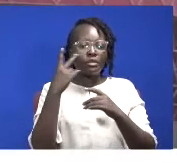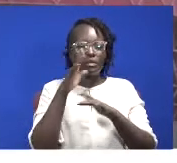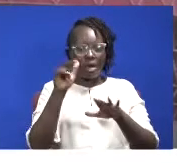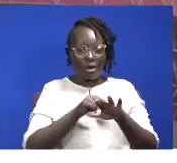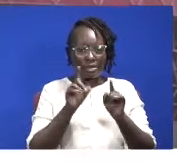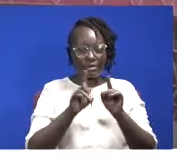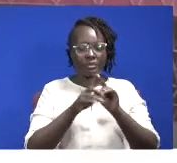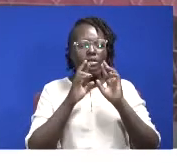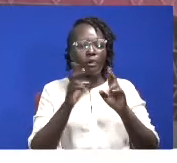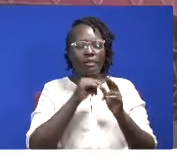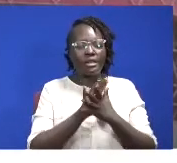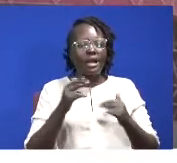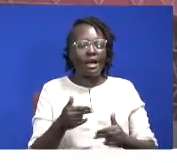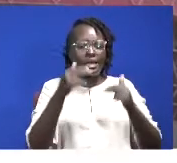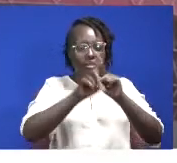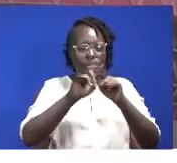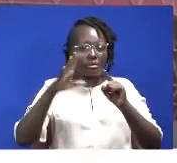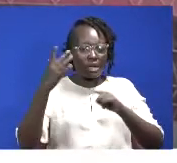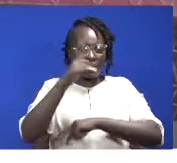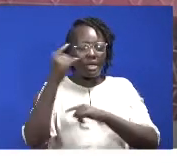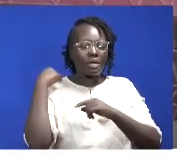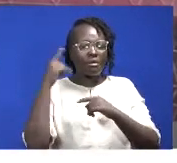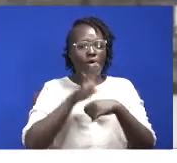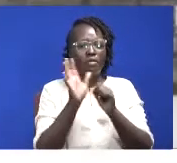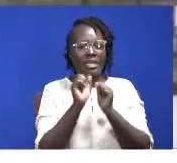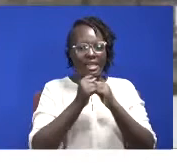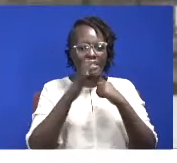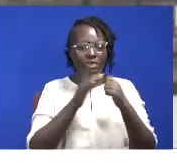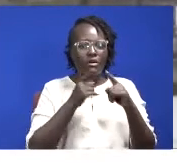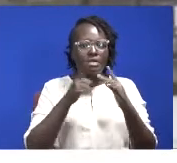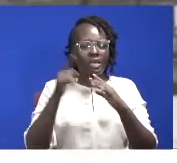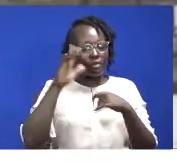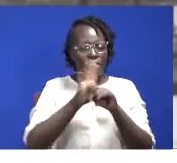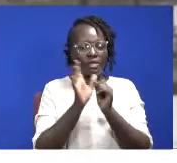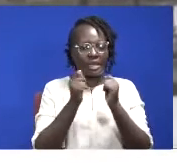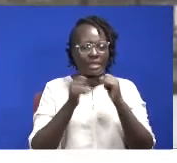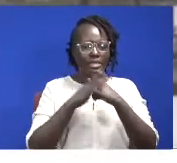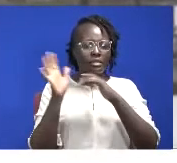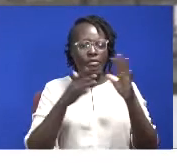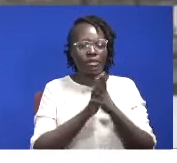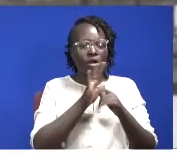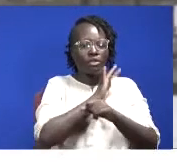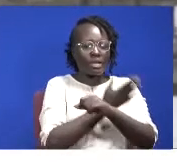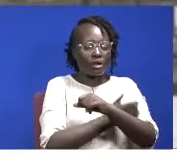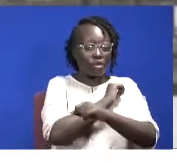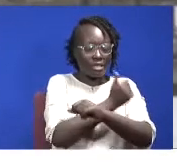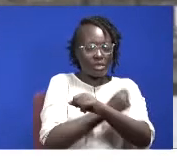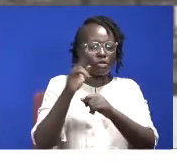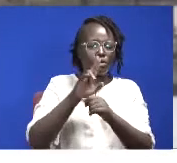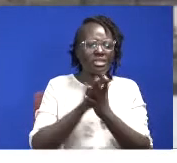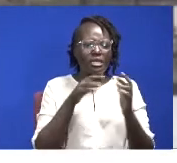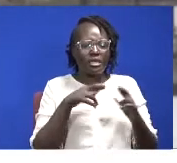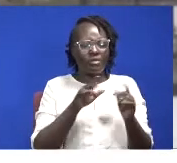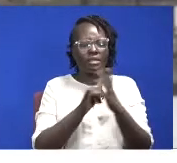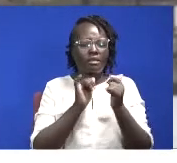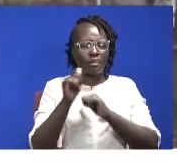China reported its highly daily number of COVID cases since the start of the pandemic. Authorities have decided to use the Huangpu River that